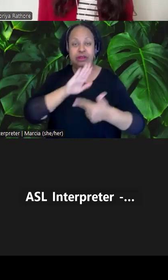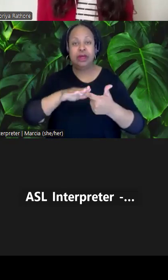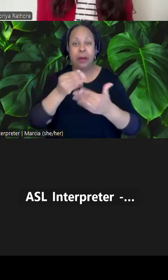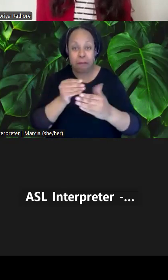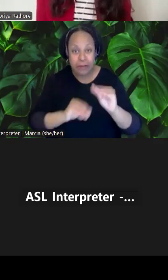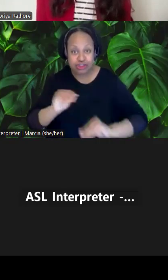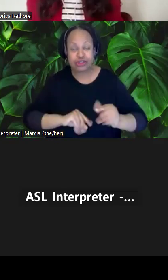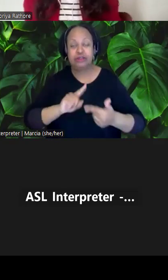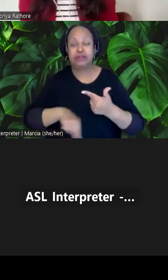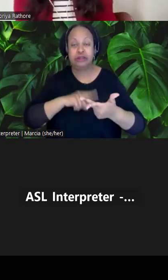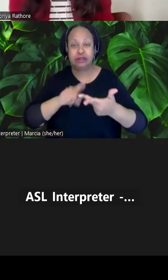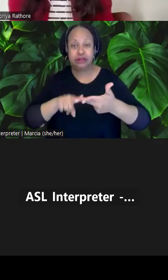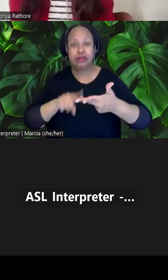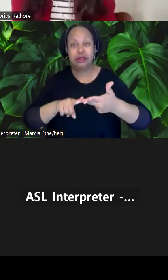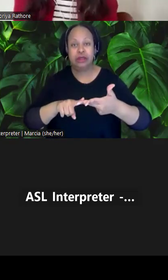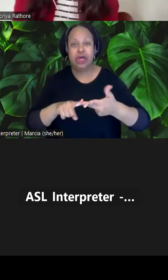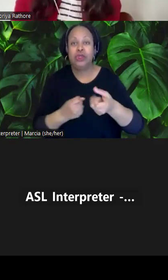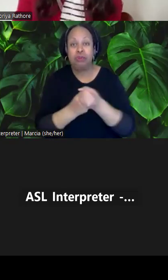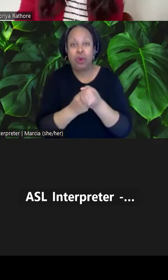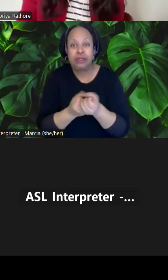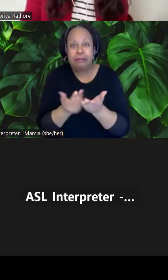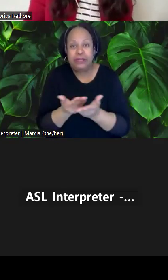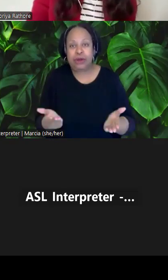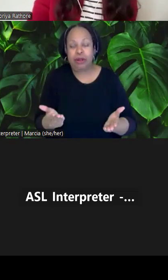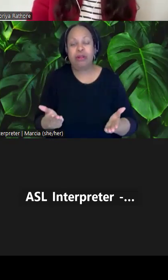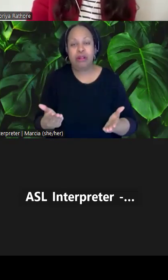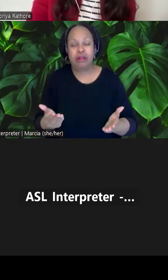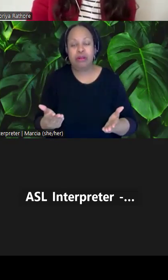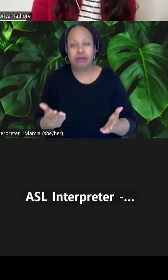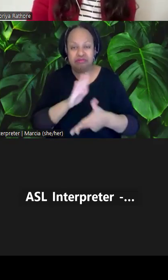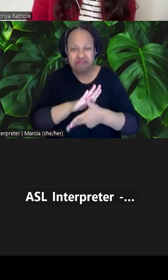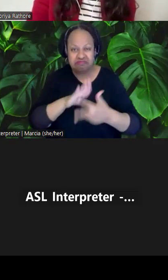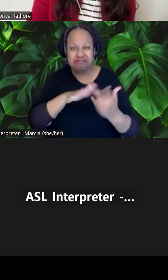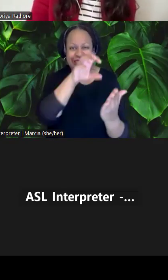budget, and it has a support material section.